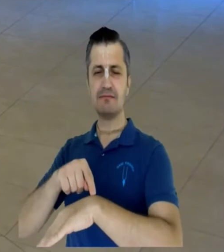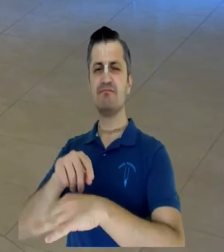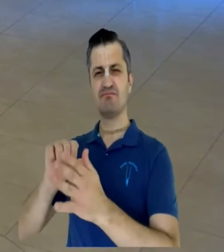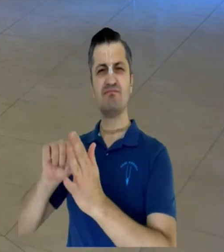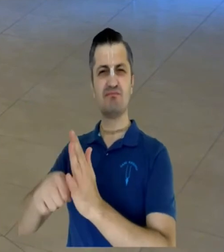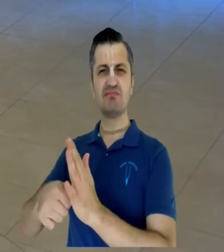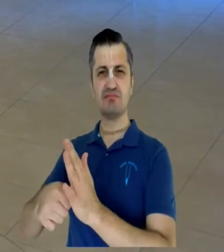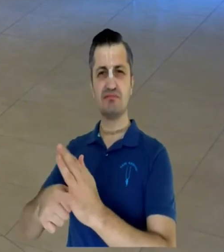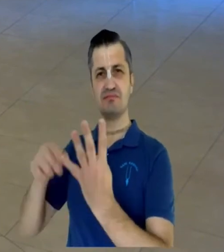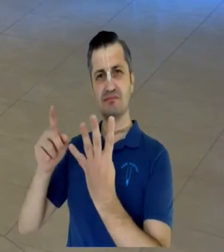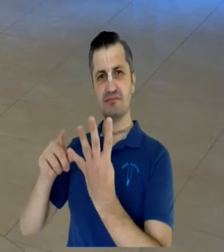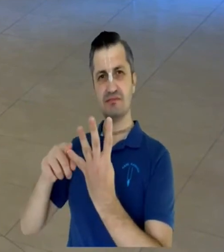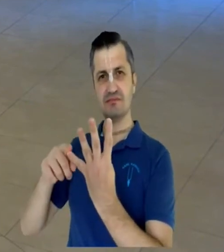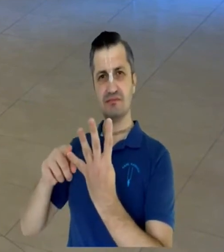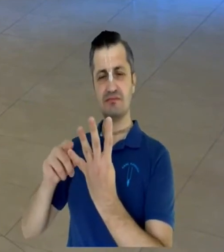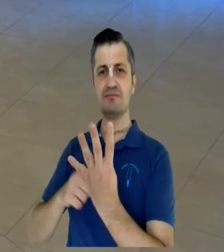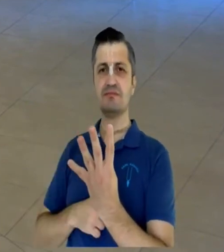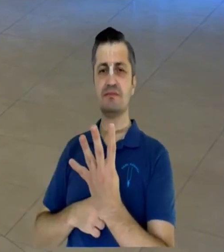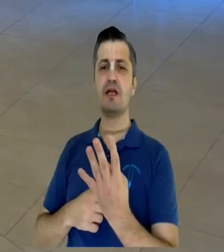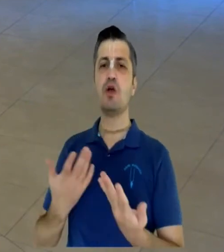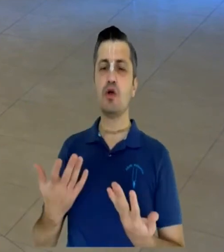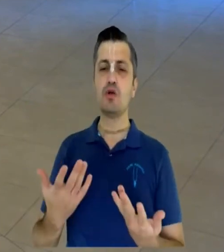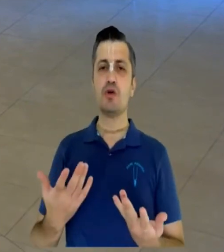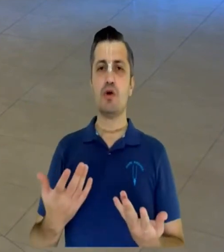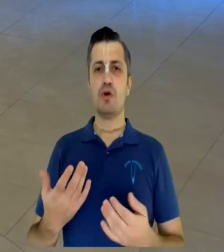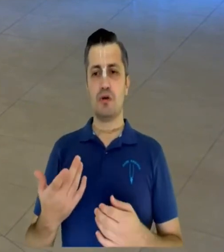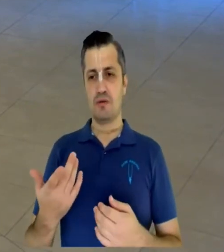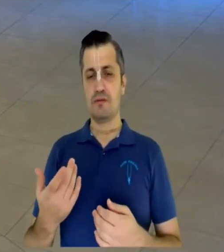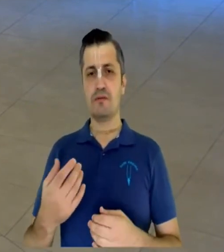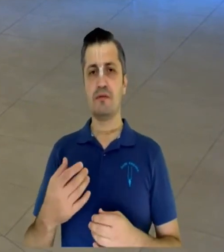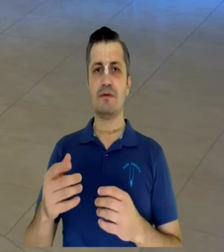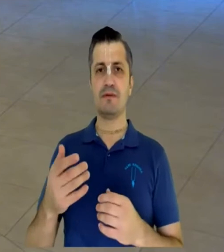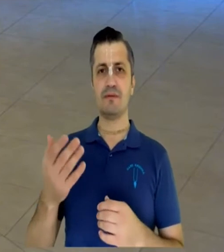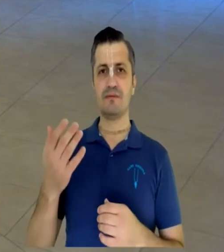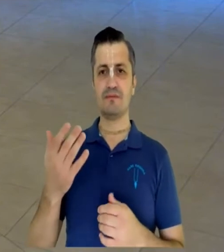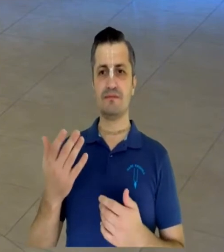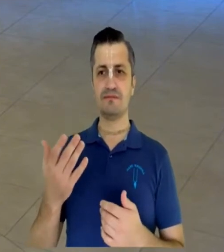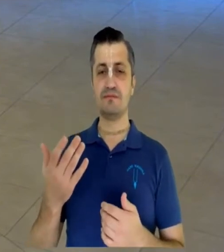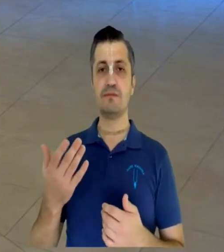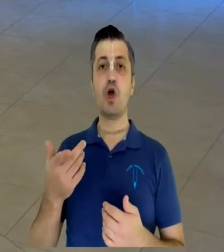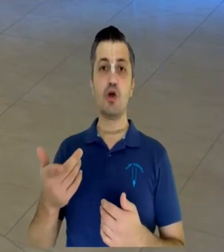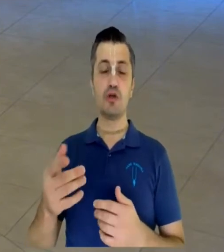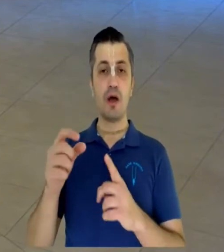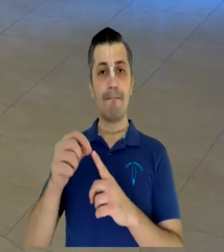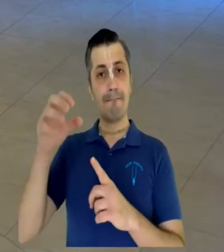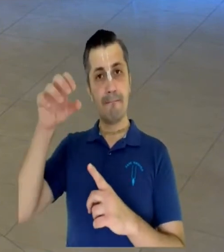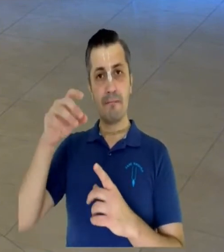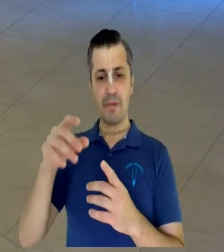so in terms of the 3 legs, this is symbolic because that they're not standing. This means that